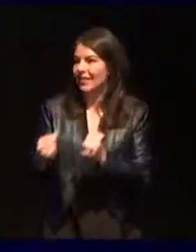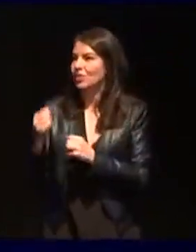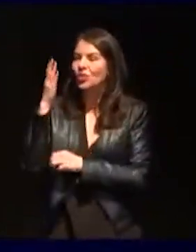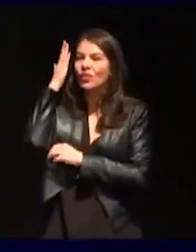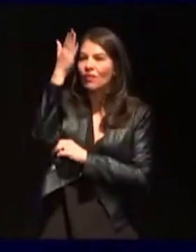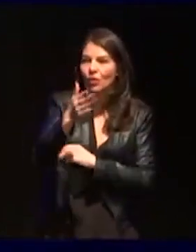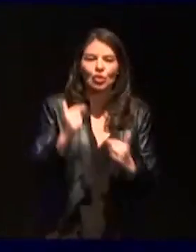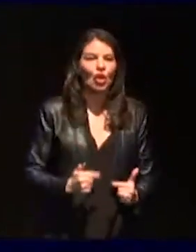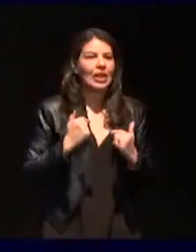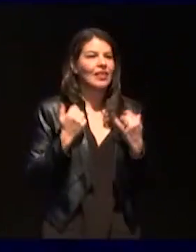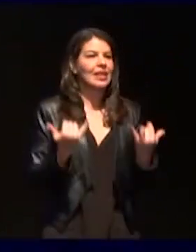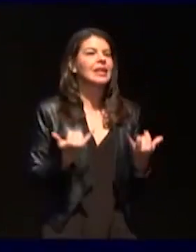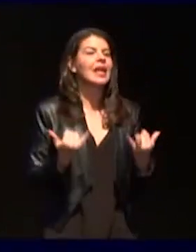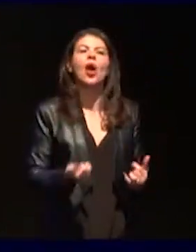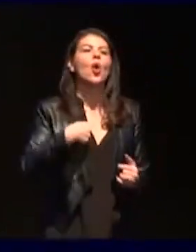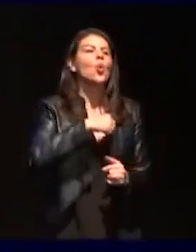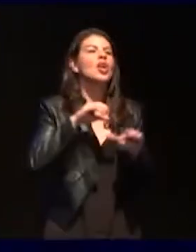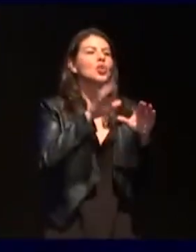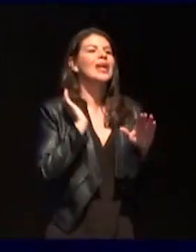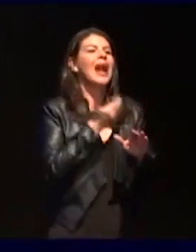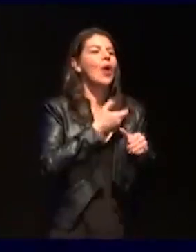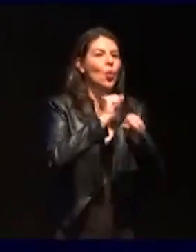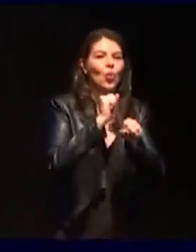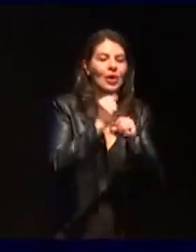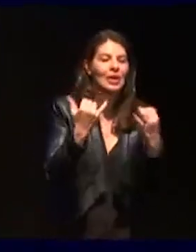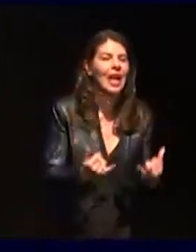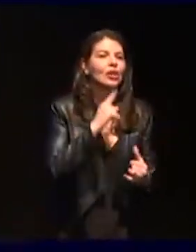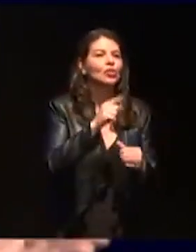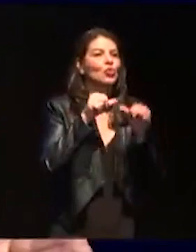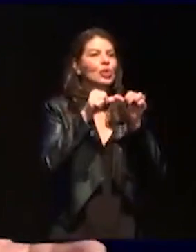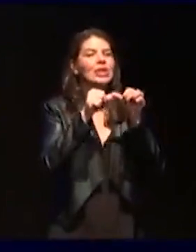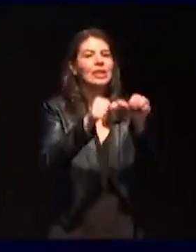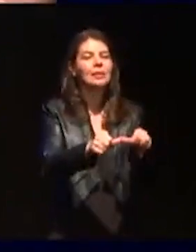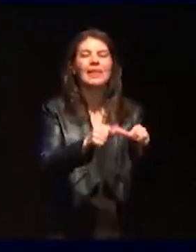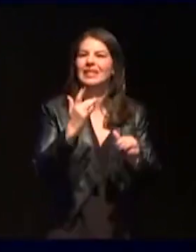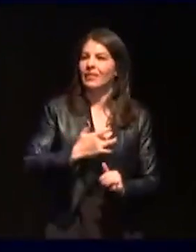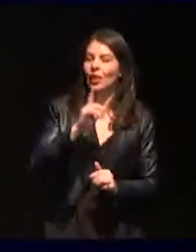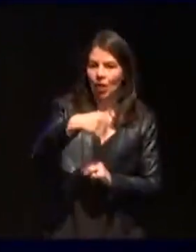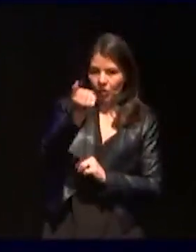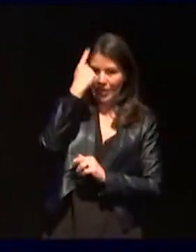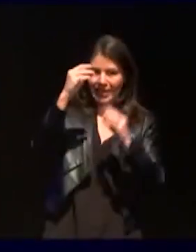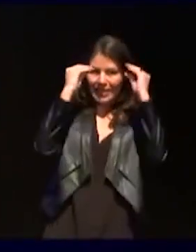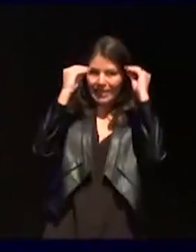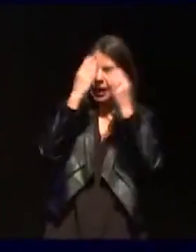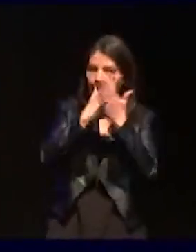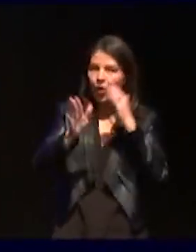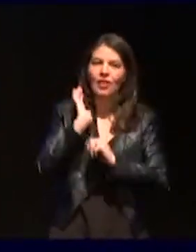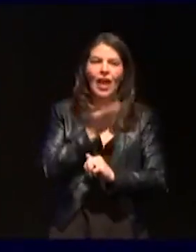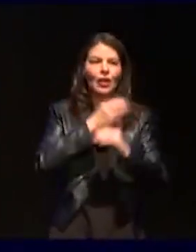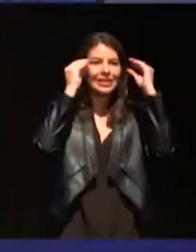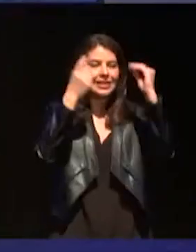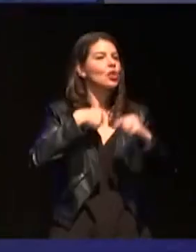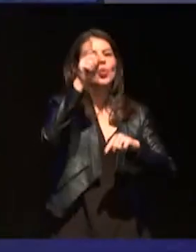future, living in the present, we're doing our work to sustain a state. Now here's the teaching, here's a part of the teaching.